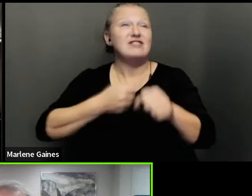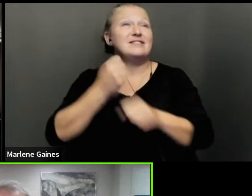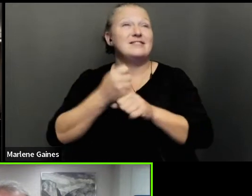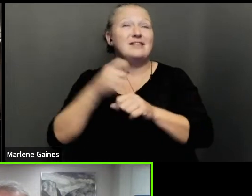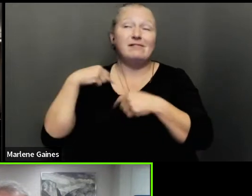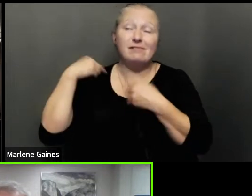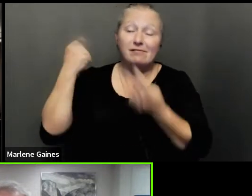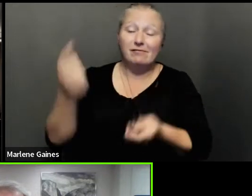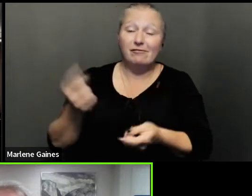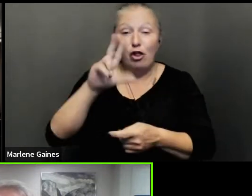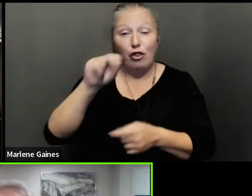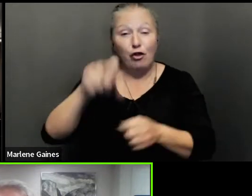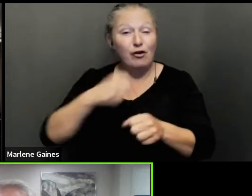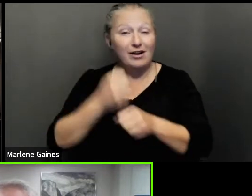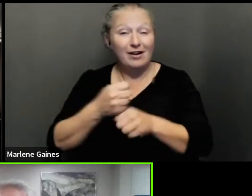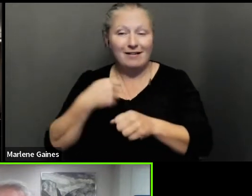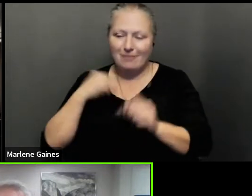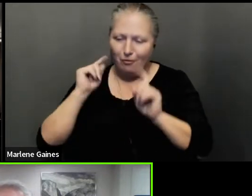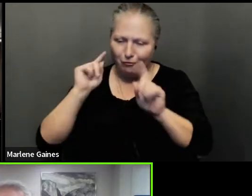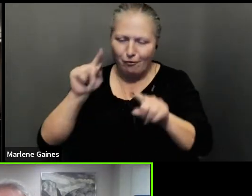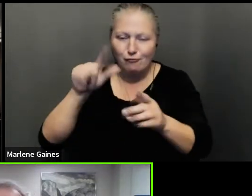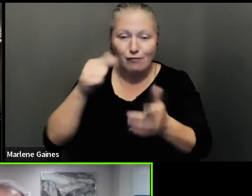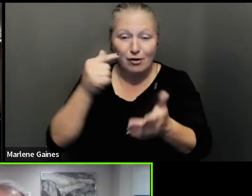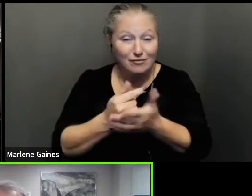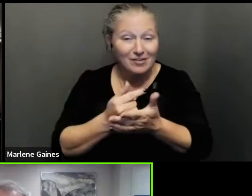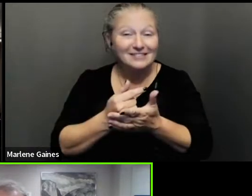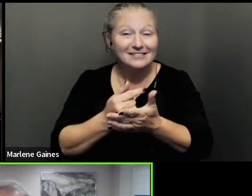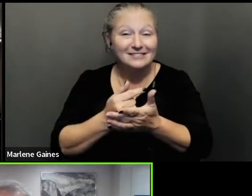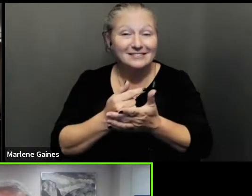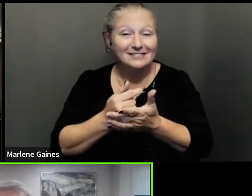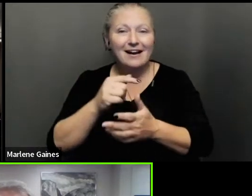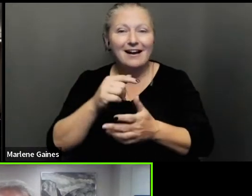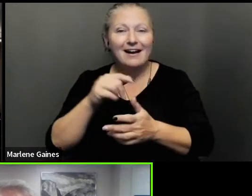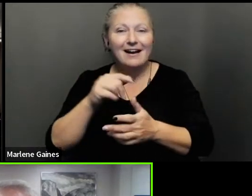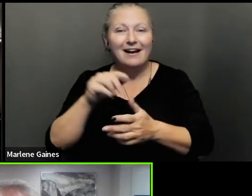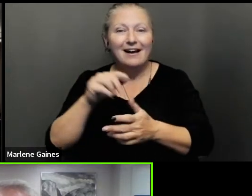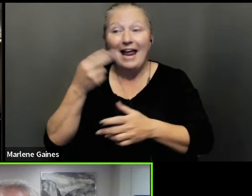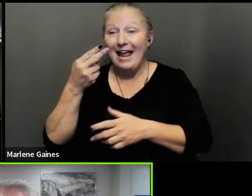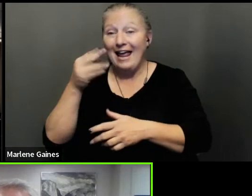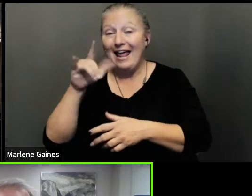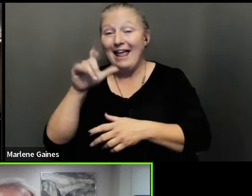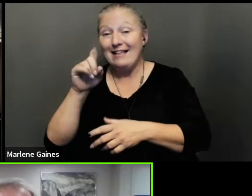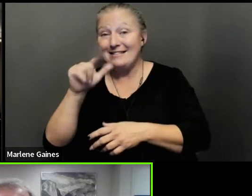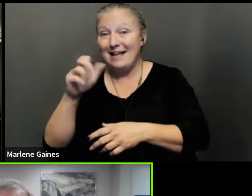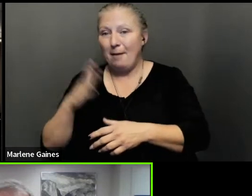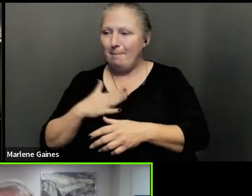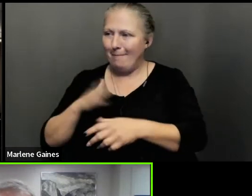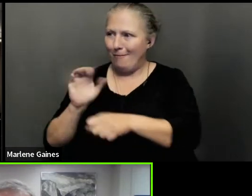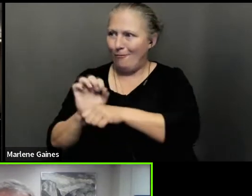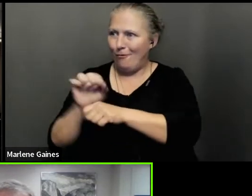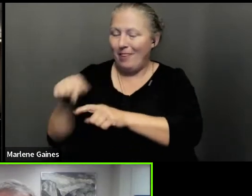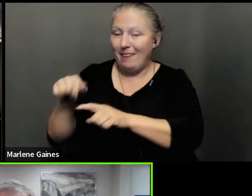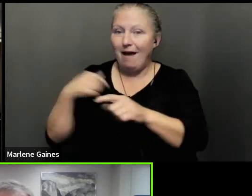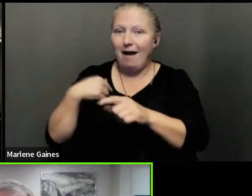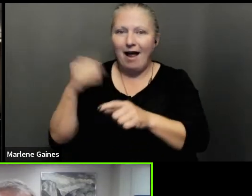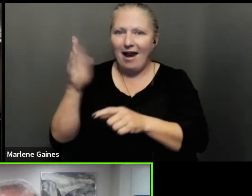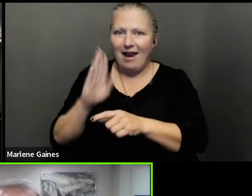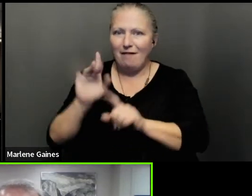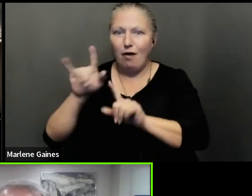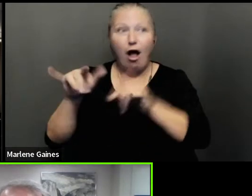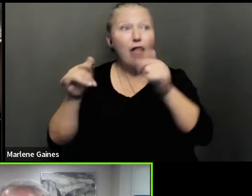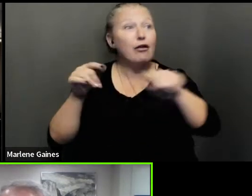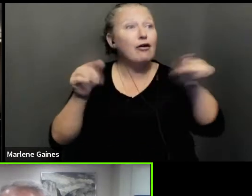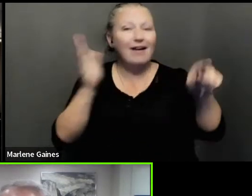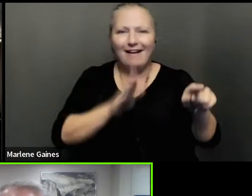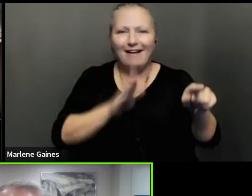in this district that I went to a graduation other than Hillsdale, my school of employment. And I will